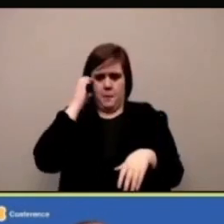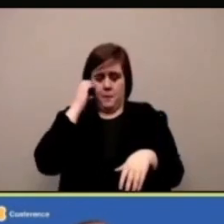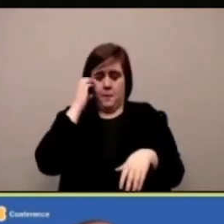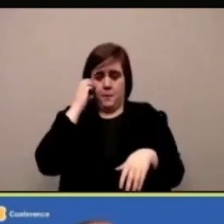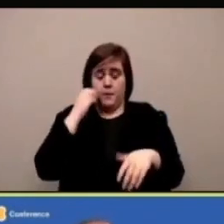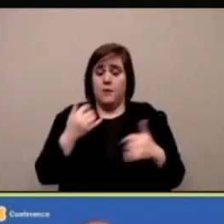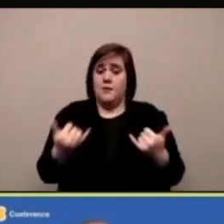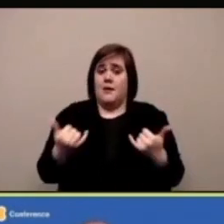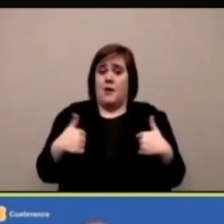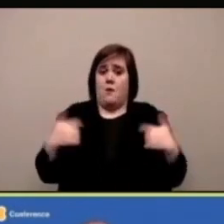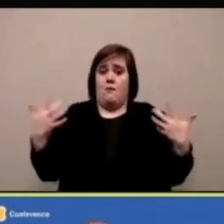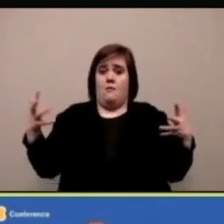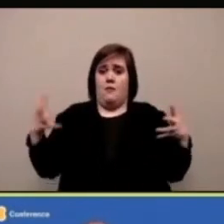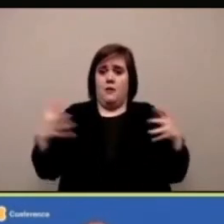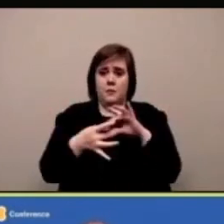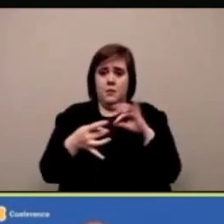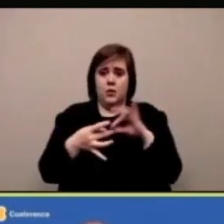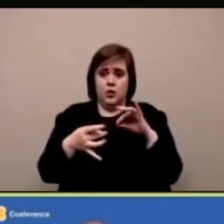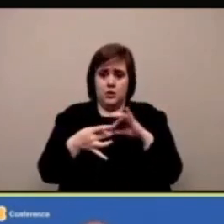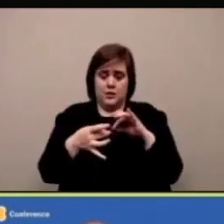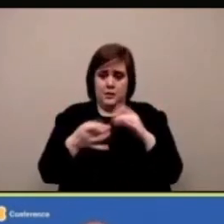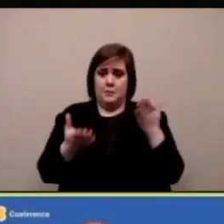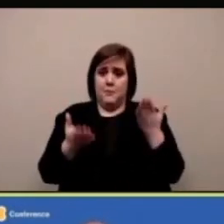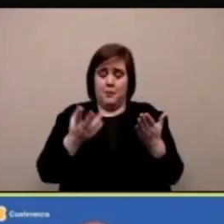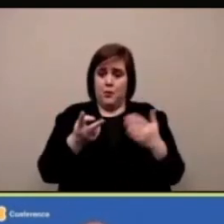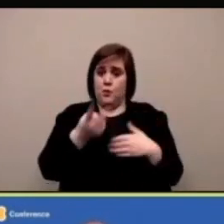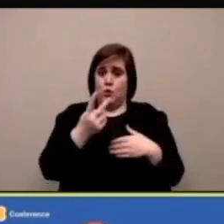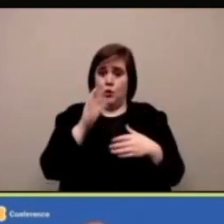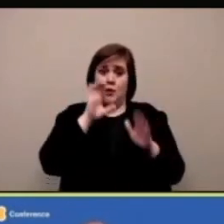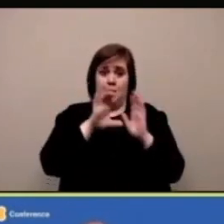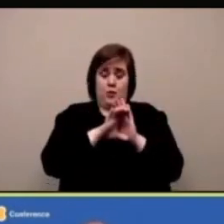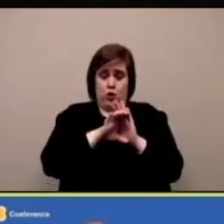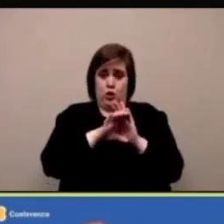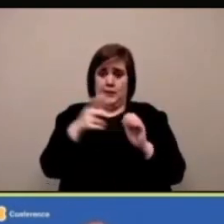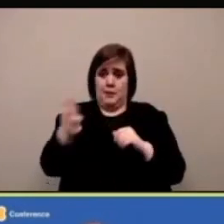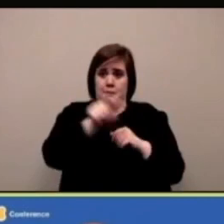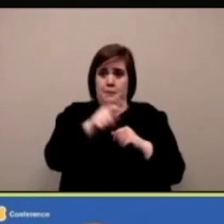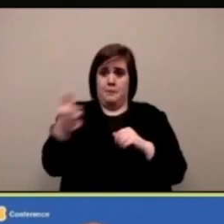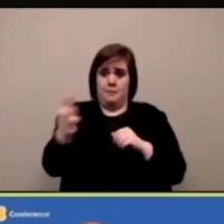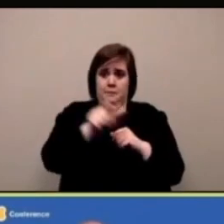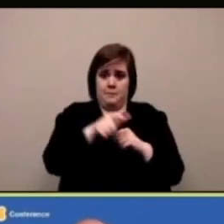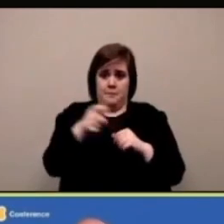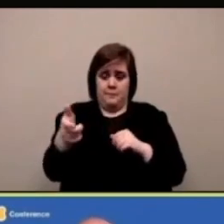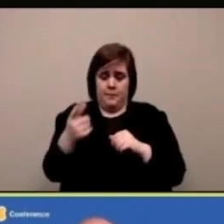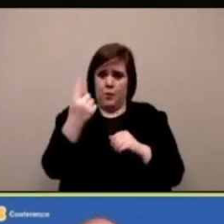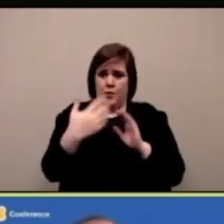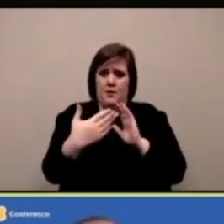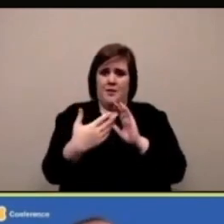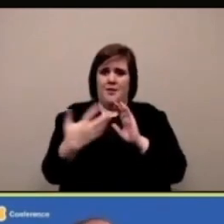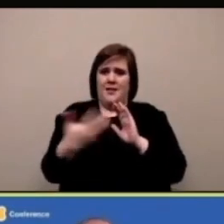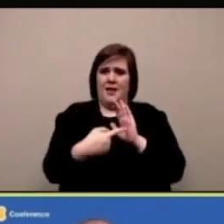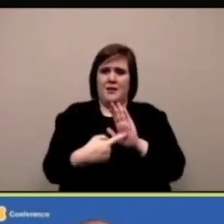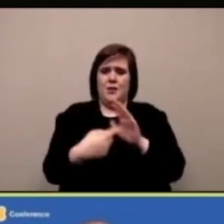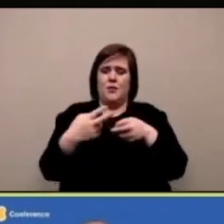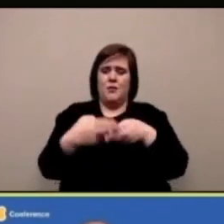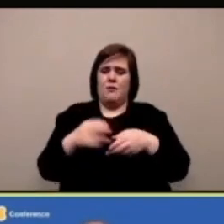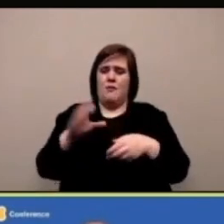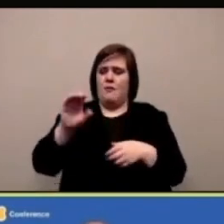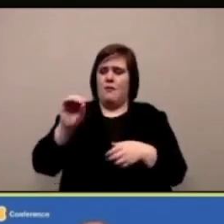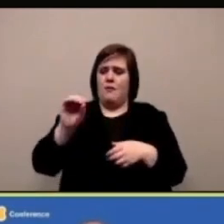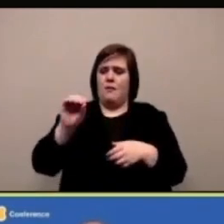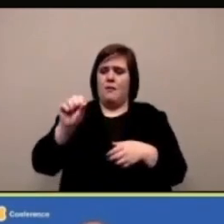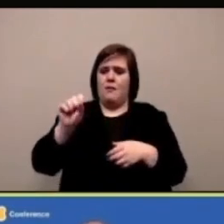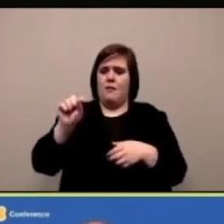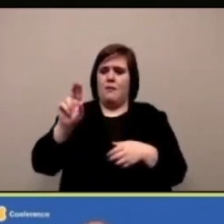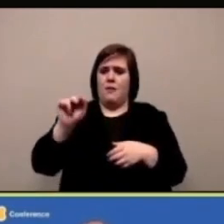So as I mentioned, you might just have the two images. And one of the things that you can do is a costume change, right? So if you take